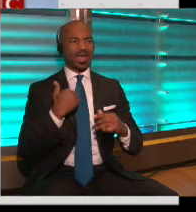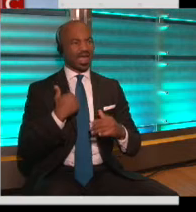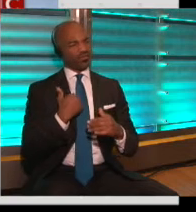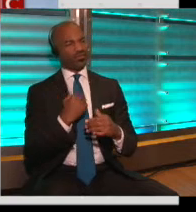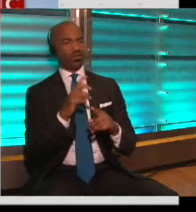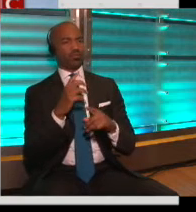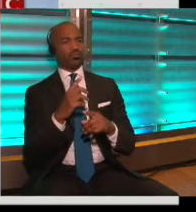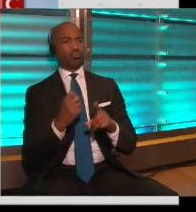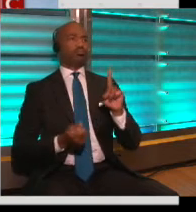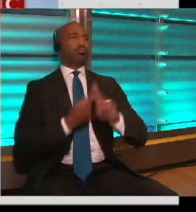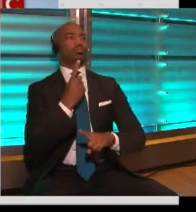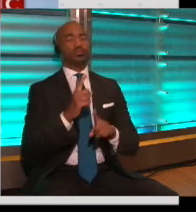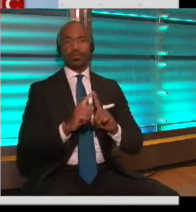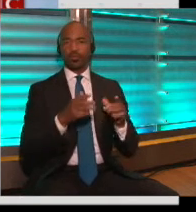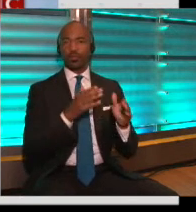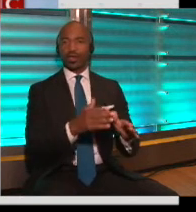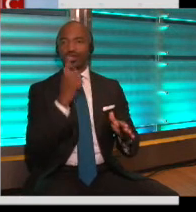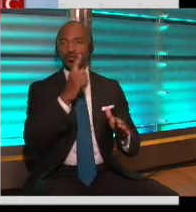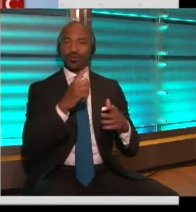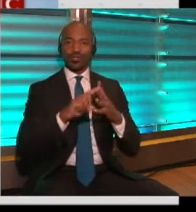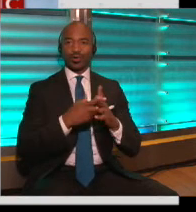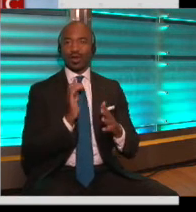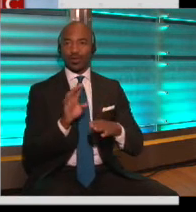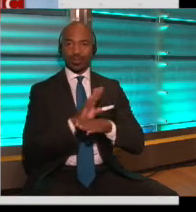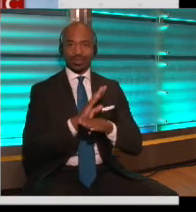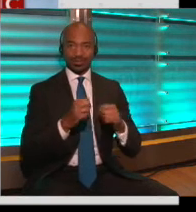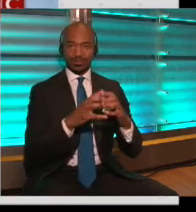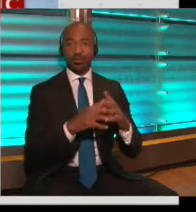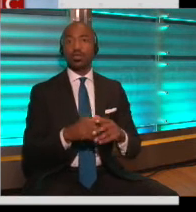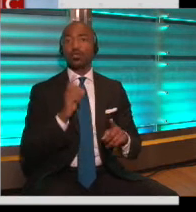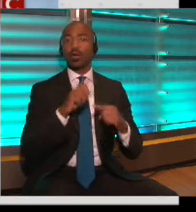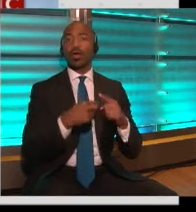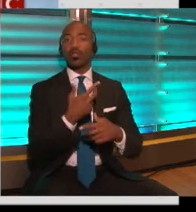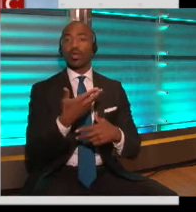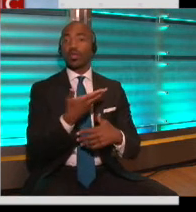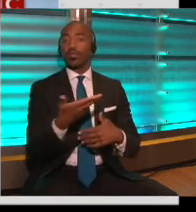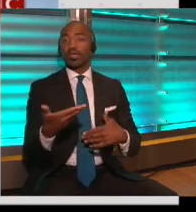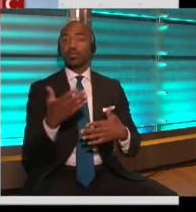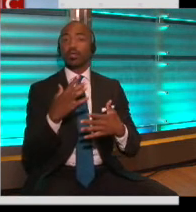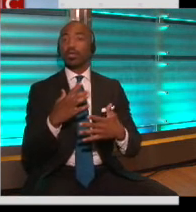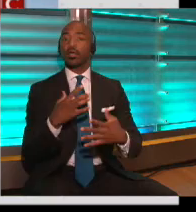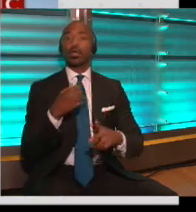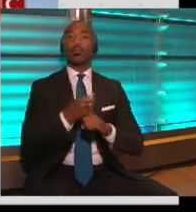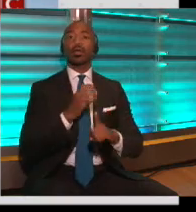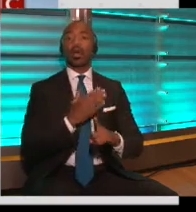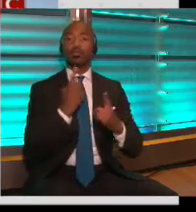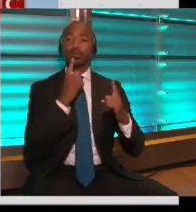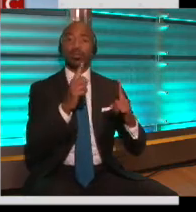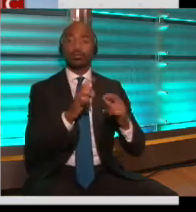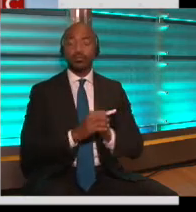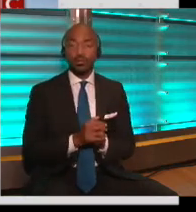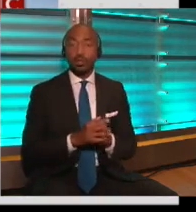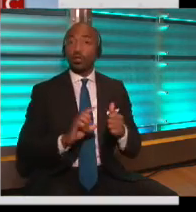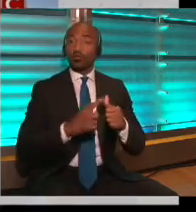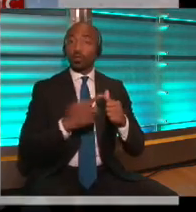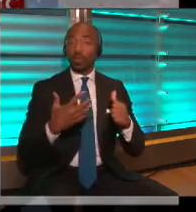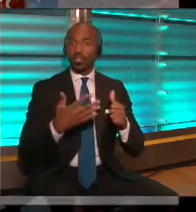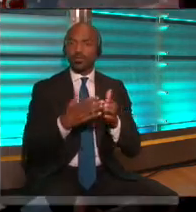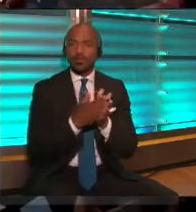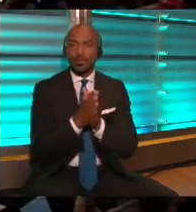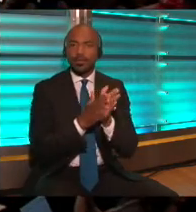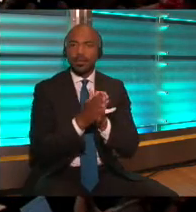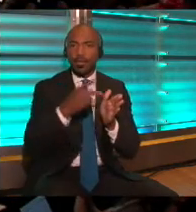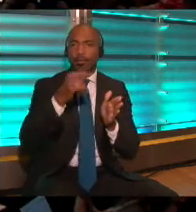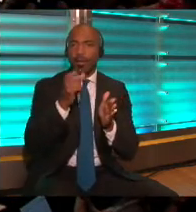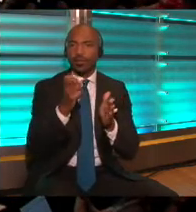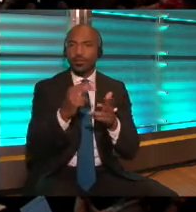we're gonna talk to you about three things, factors that really contributed to the success in scaling our business. The first is passion, the second